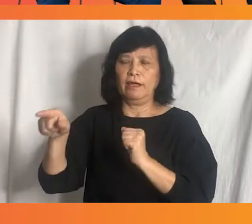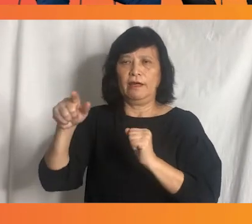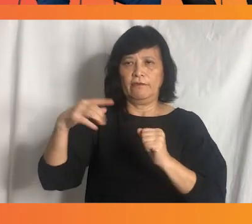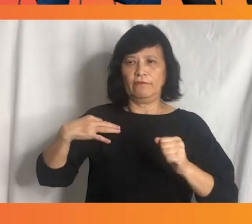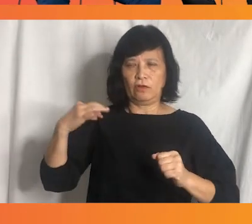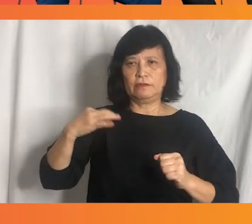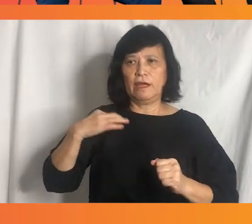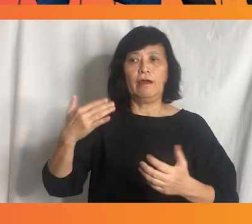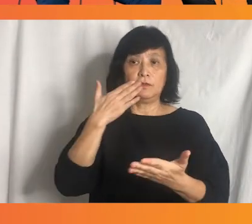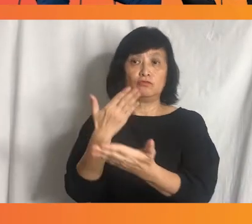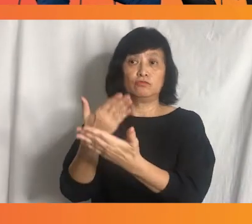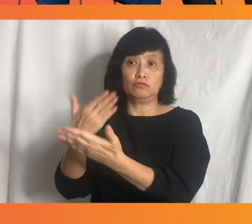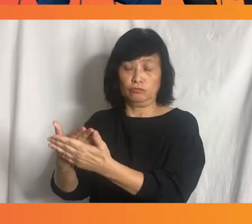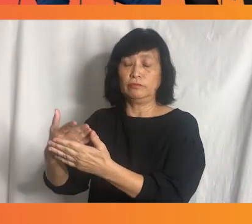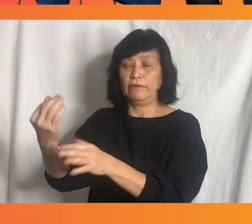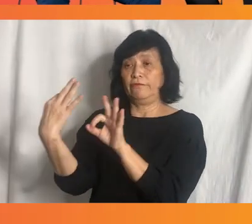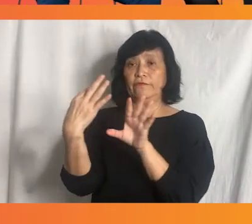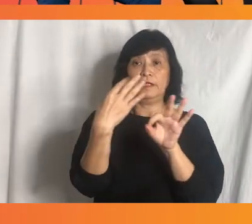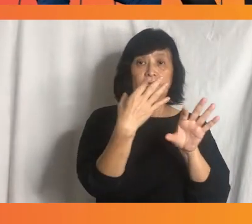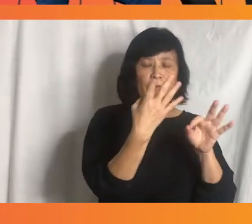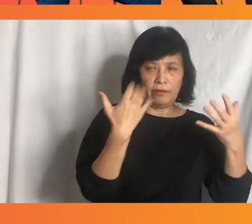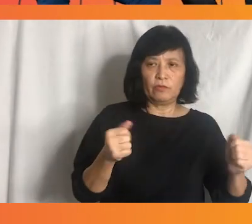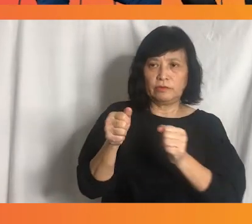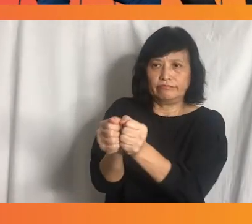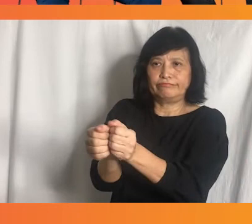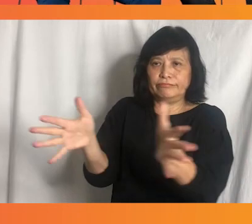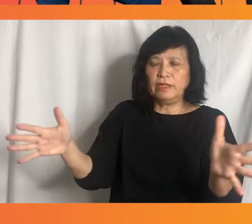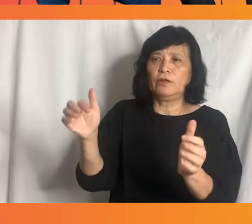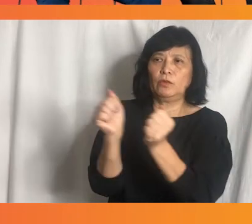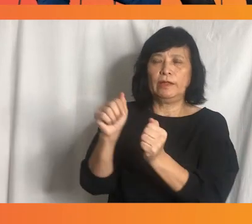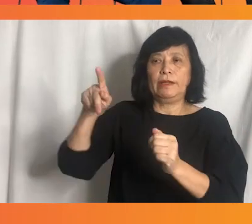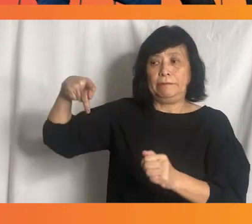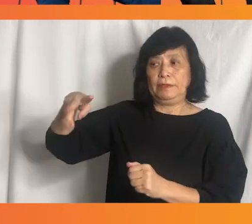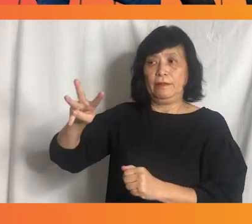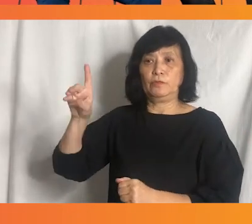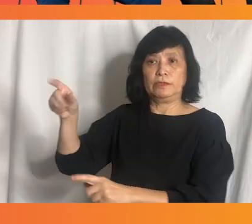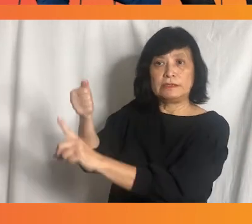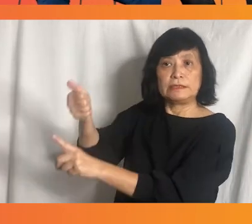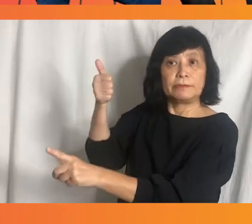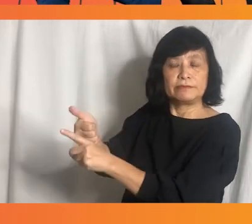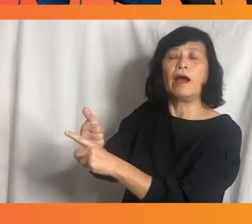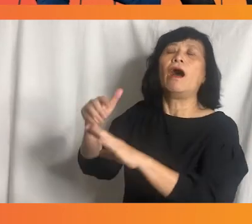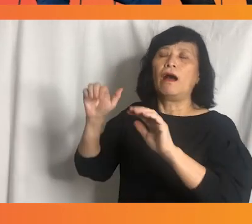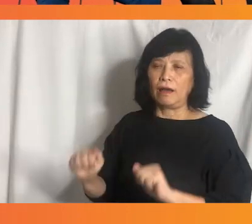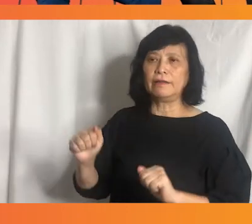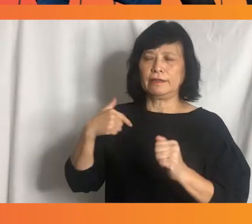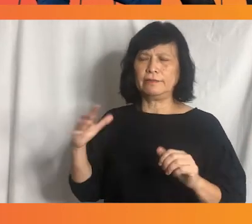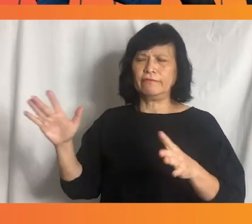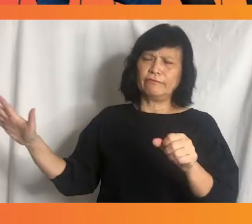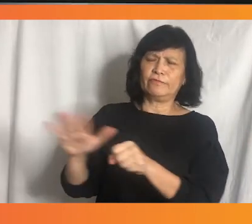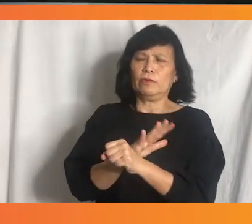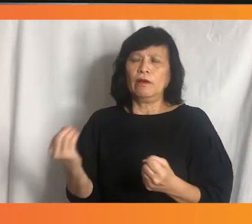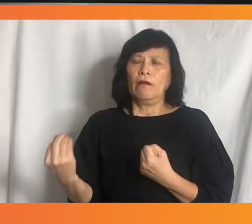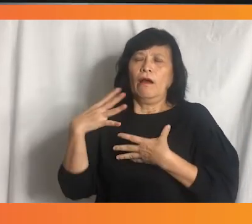had a lot of good feedback, and we are looking at now expanding this also with the persons with disabilities themselves, so that we can really embrace and